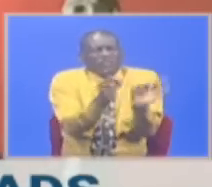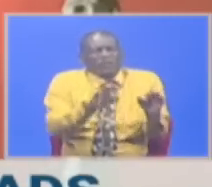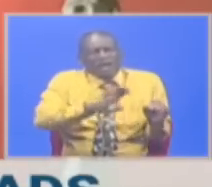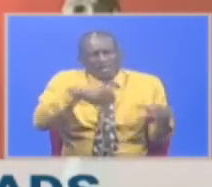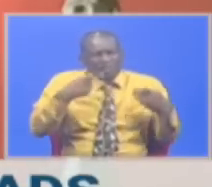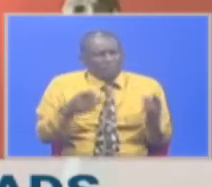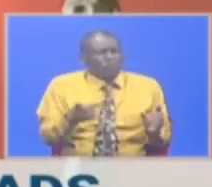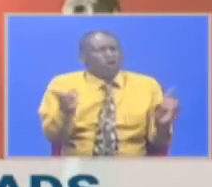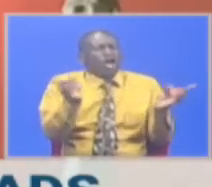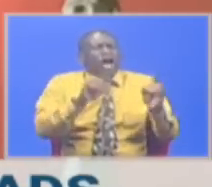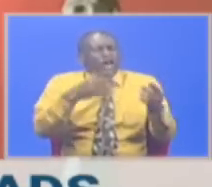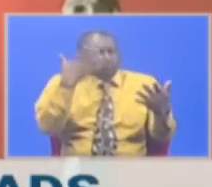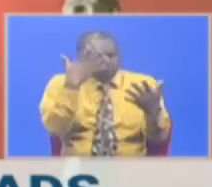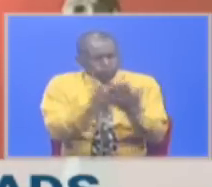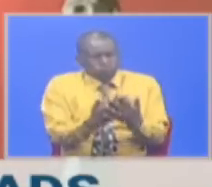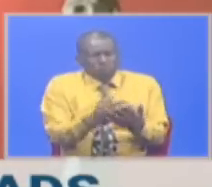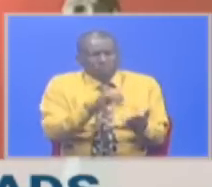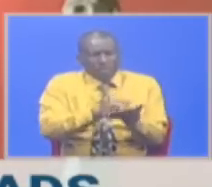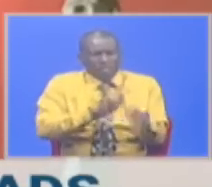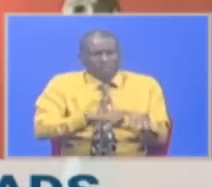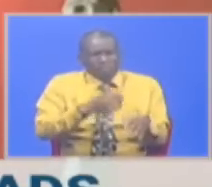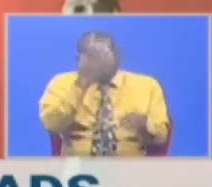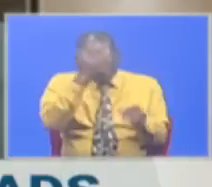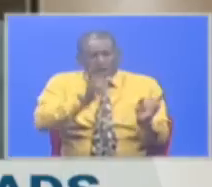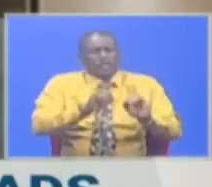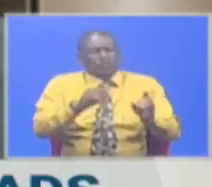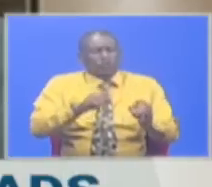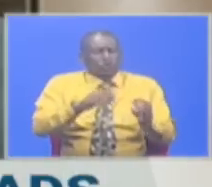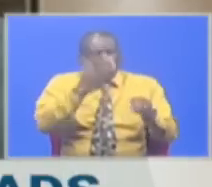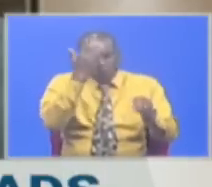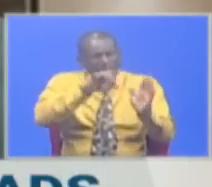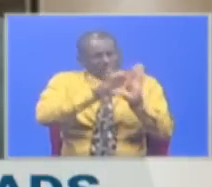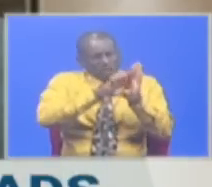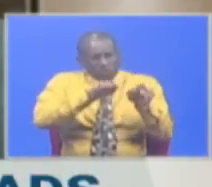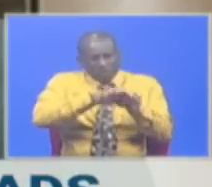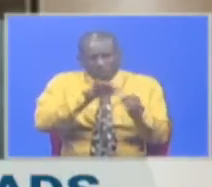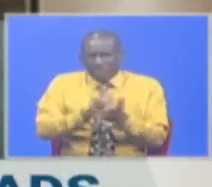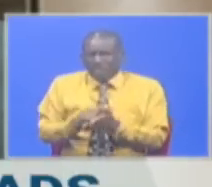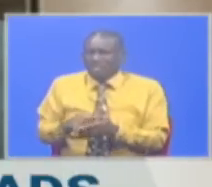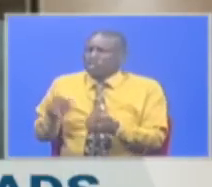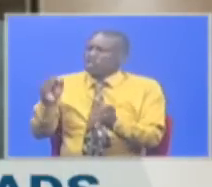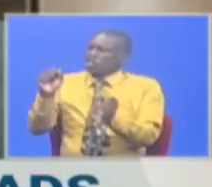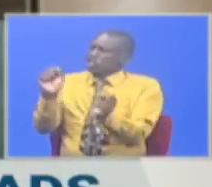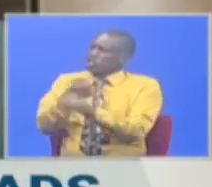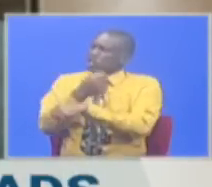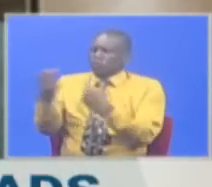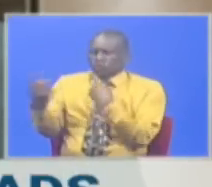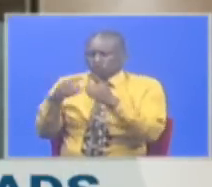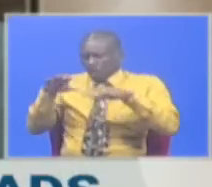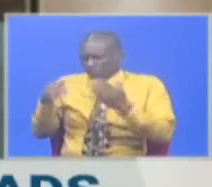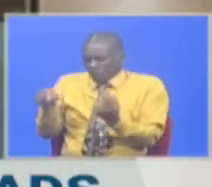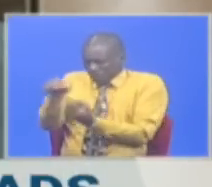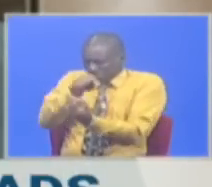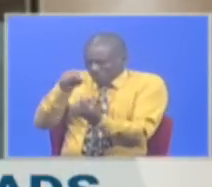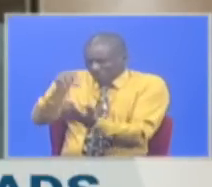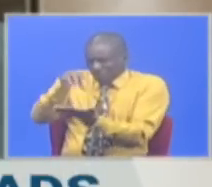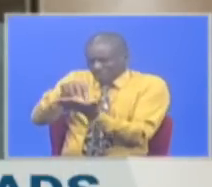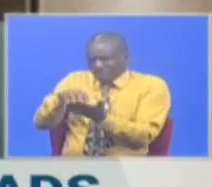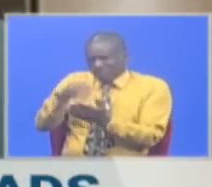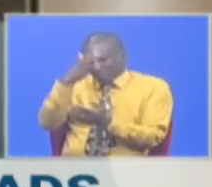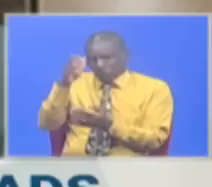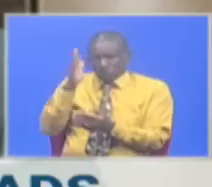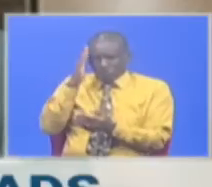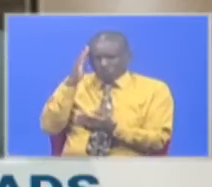are incarcerated immediately? Why does the law behave like that? You see, I cannot speak about specific cases, because you